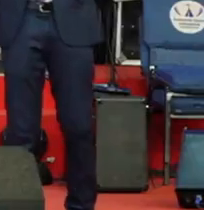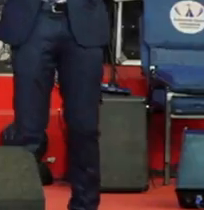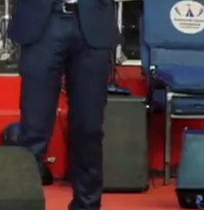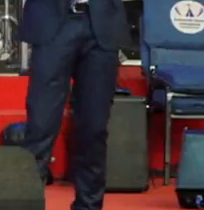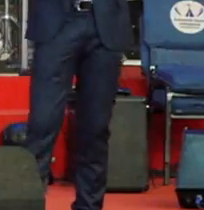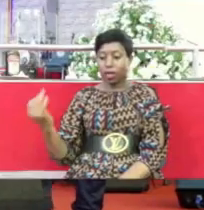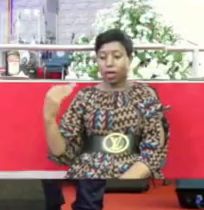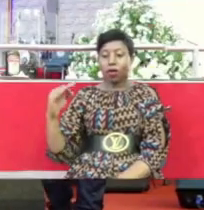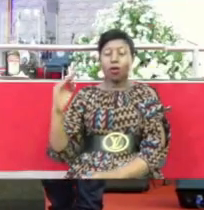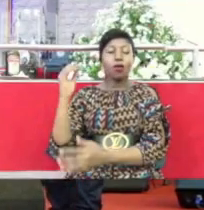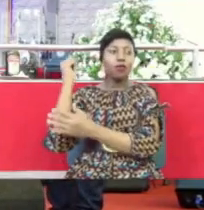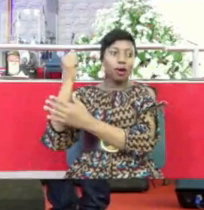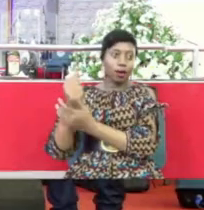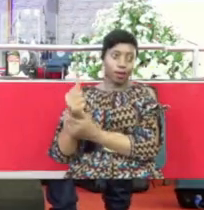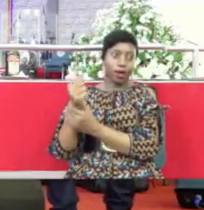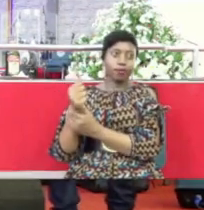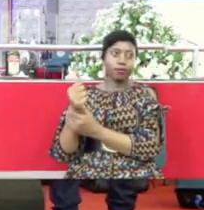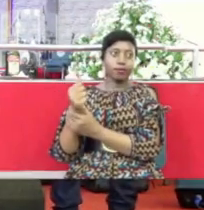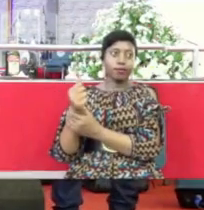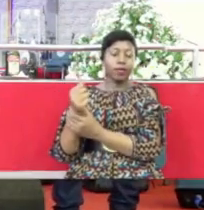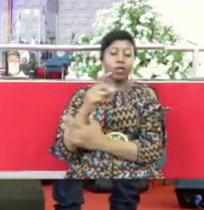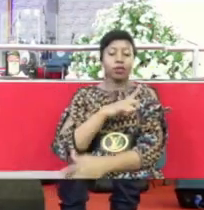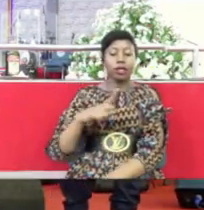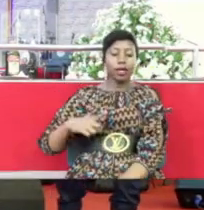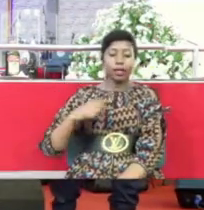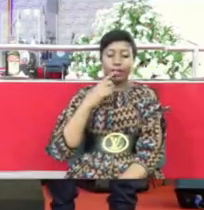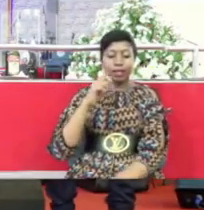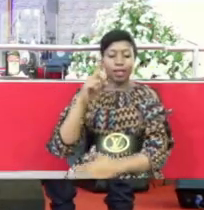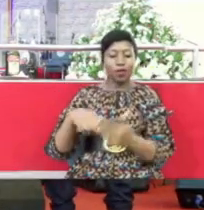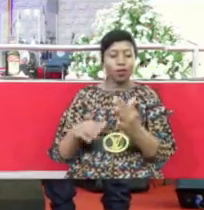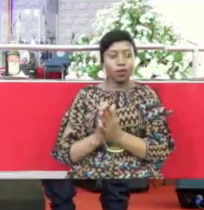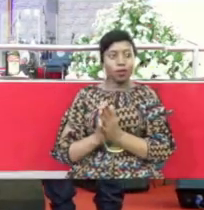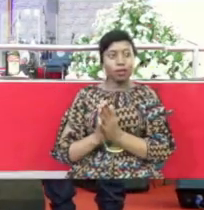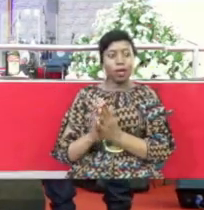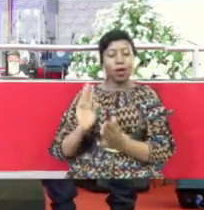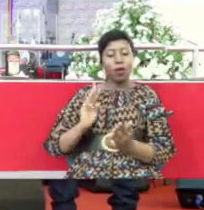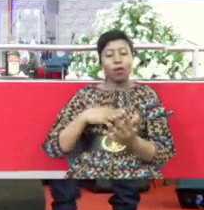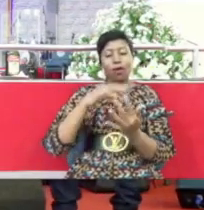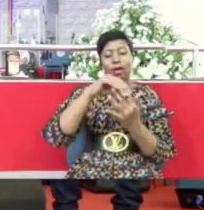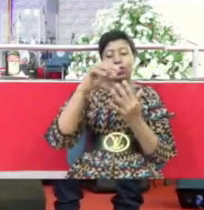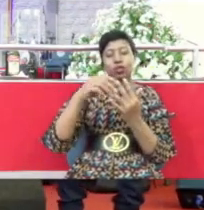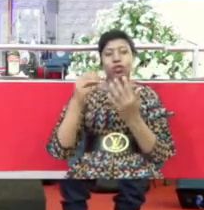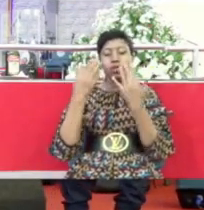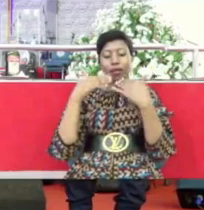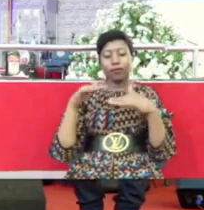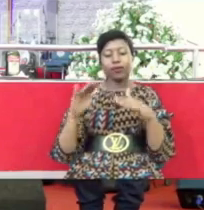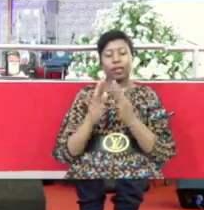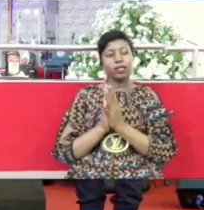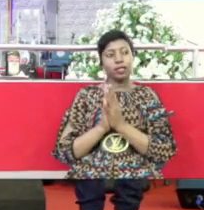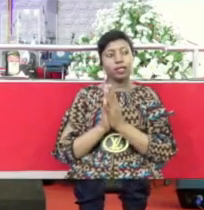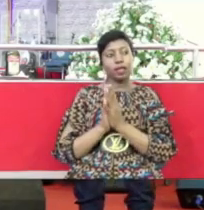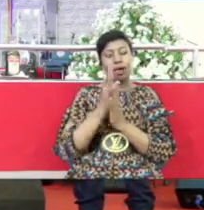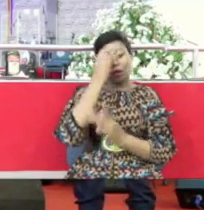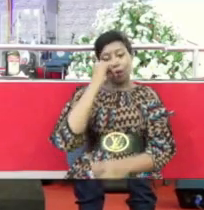Abraham. Sisi ni watoto wa Ibrahimu. So the Lord is telling us. Mungu anatuambia. He has chosen us. Ametuchagua. He has chosen us. Ametuchagua. But we are also the